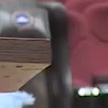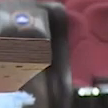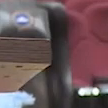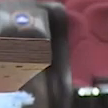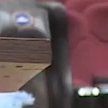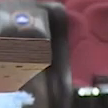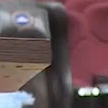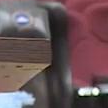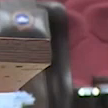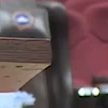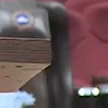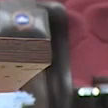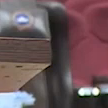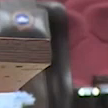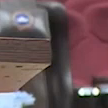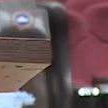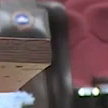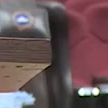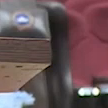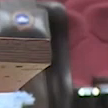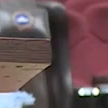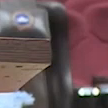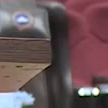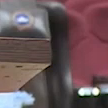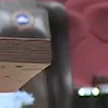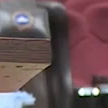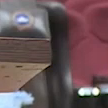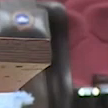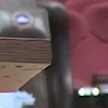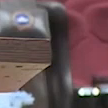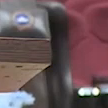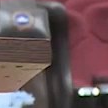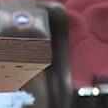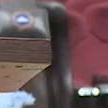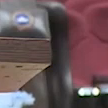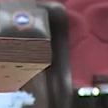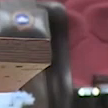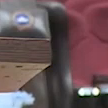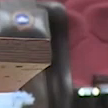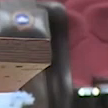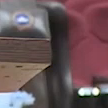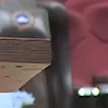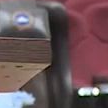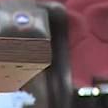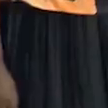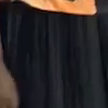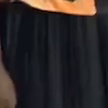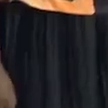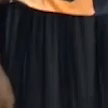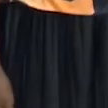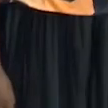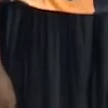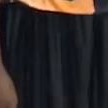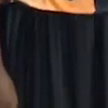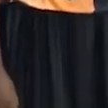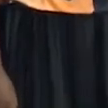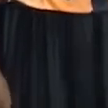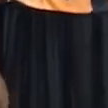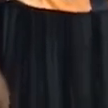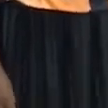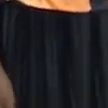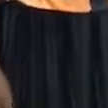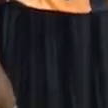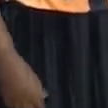redeemed Christian Church of God, to the God who is not tired of doing miracles.